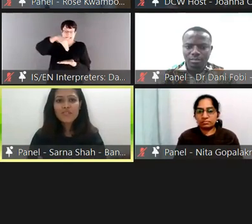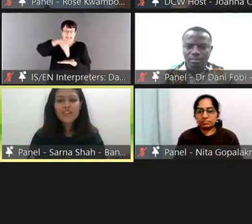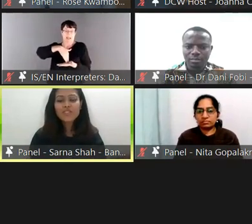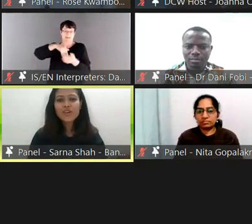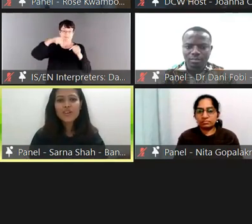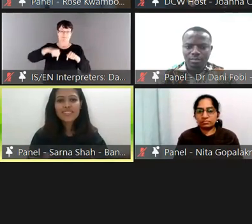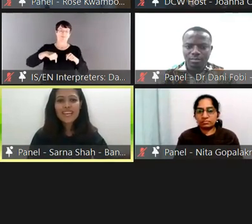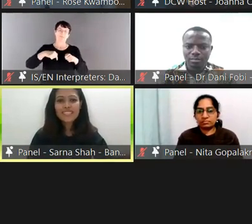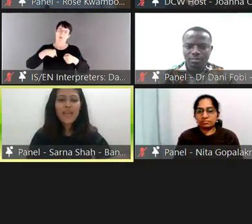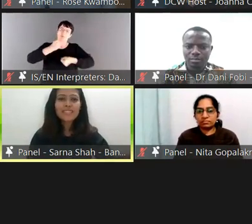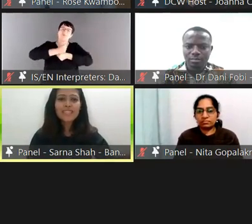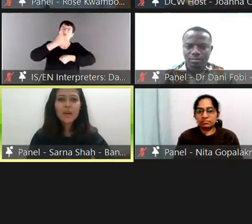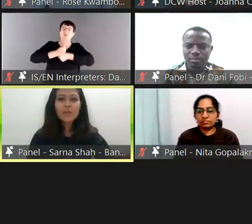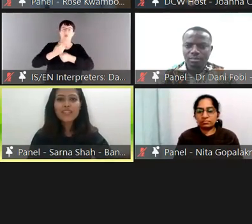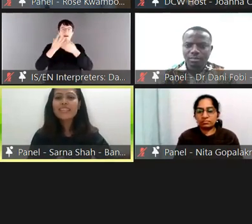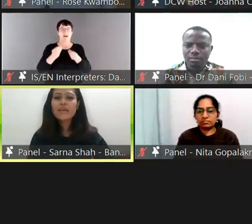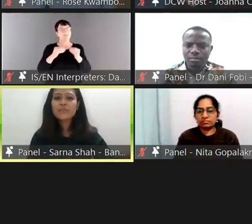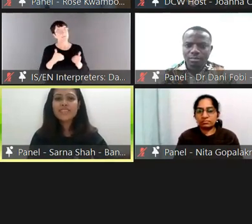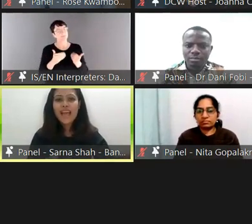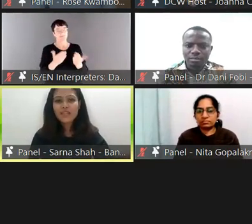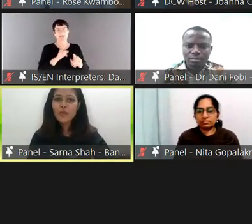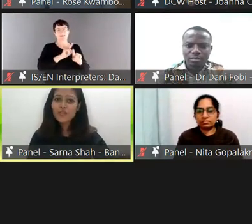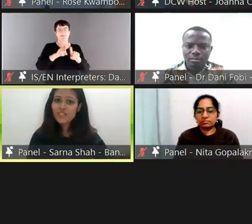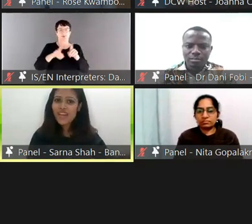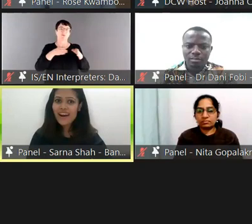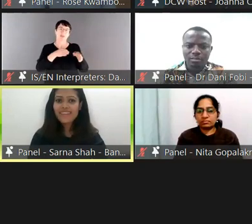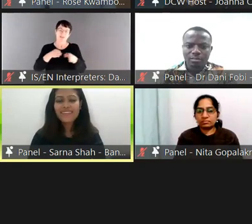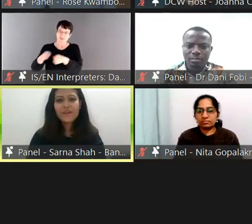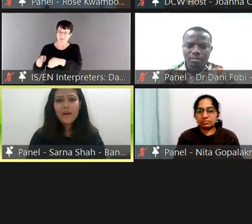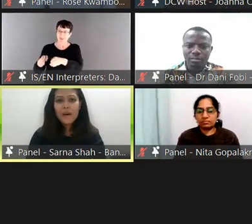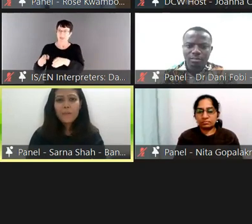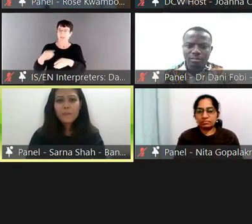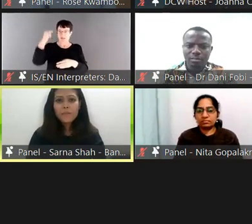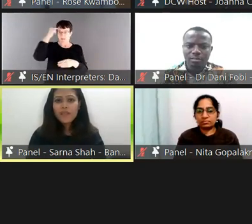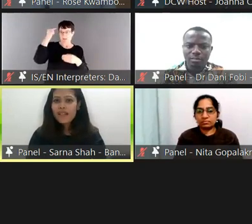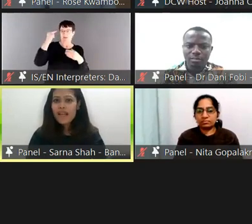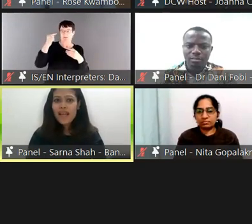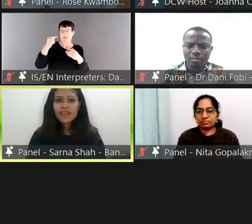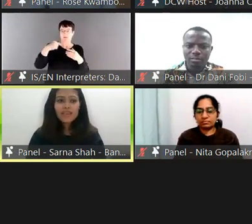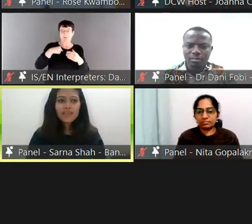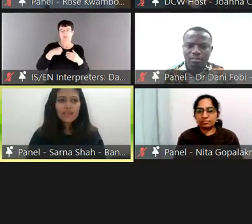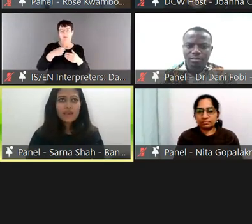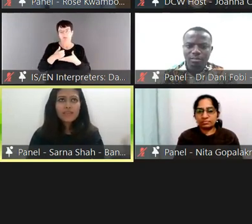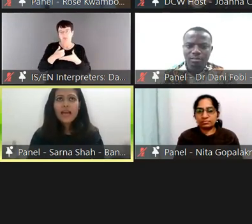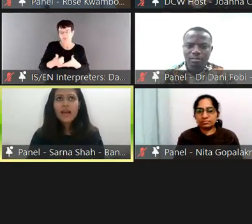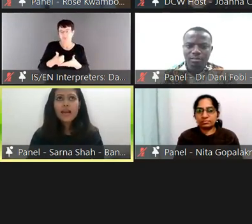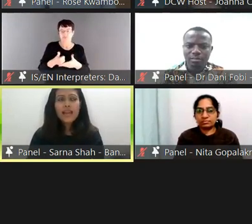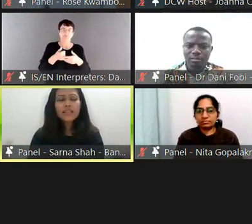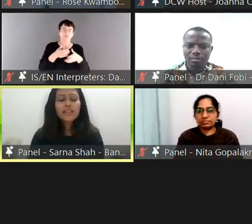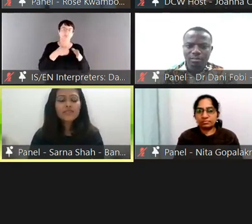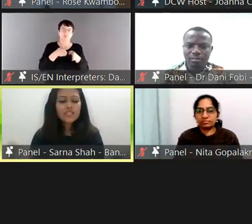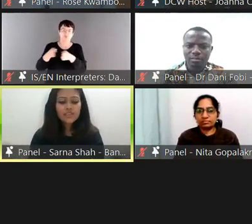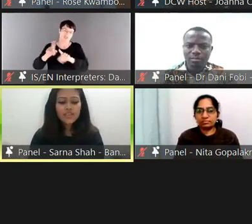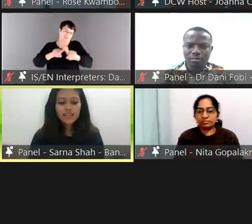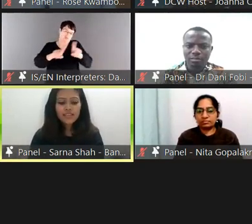our interventions that match up with the tips that Rose shared. Like